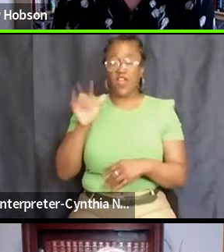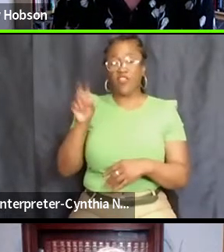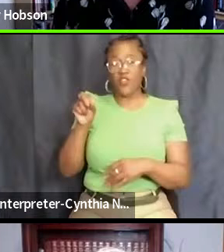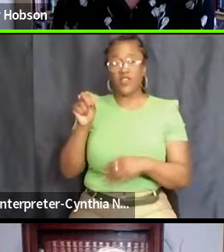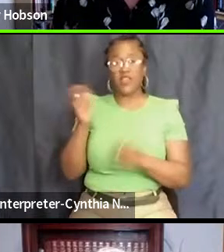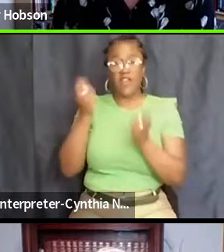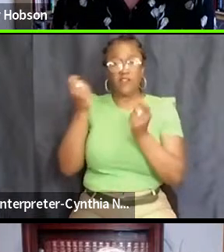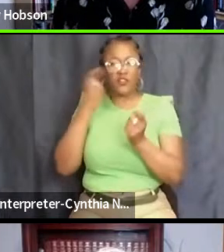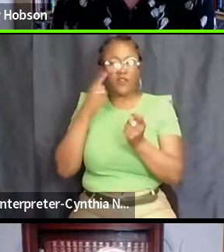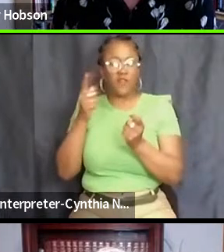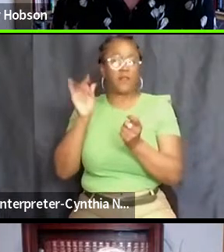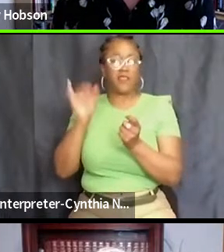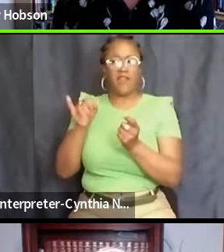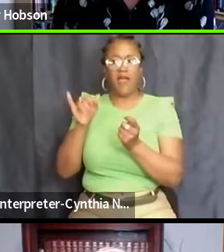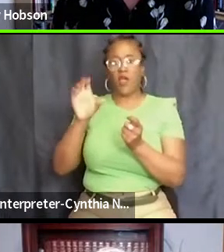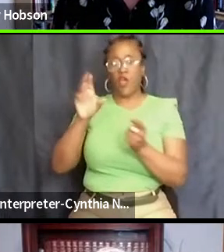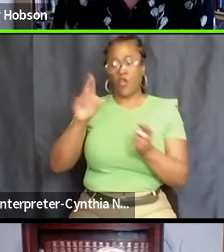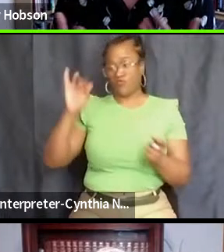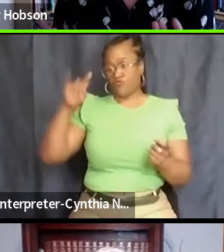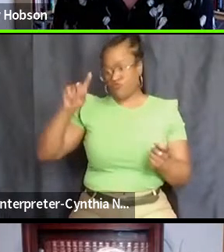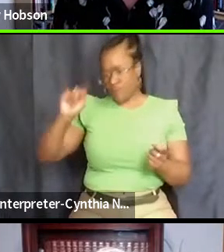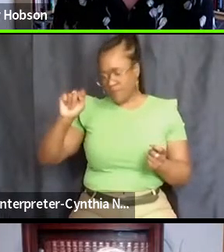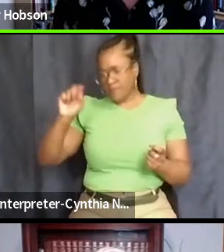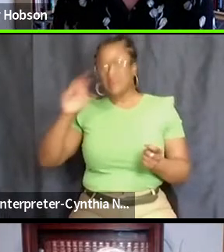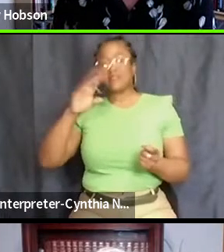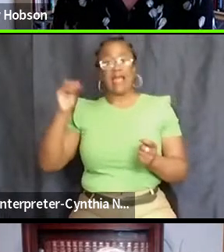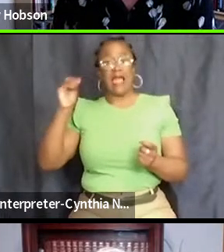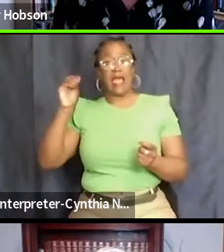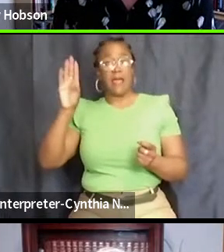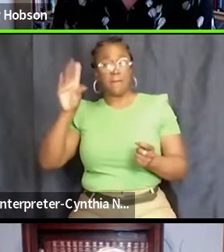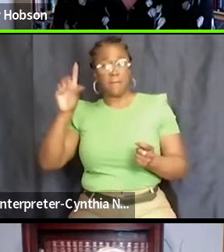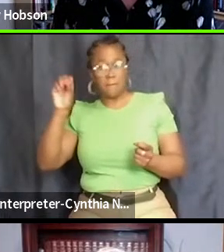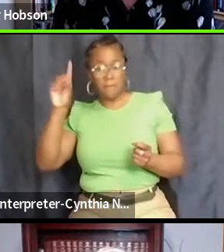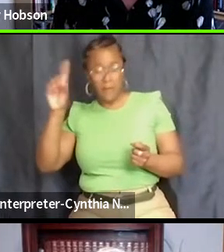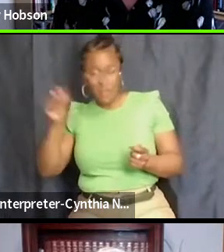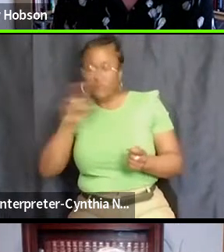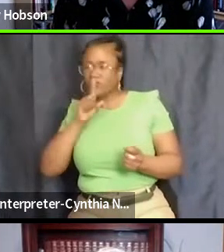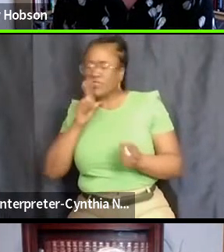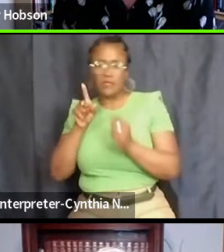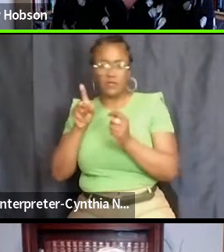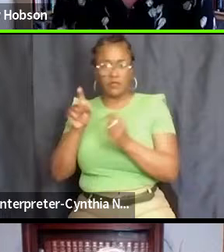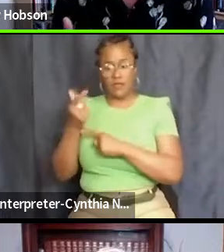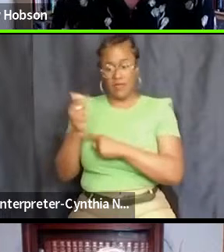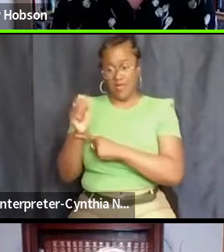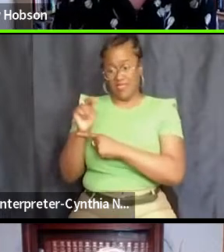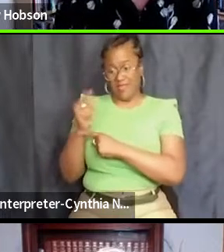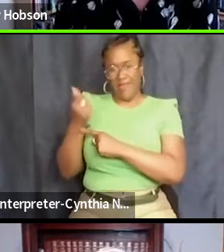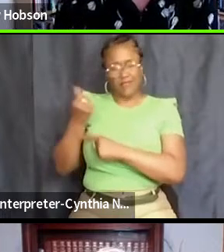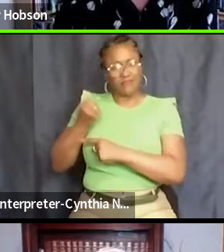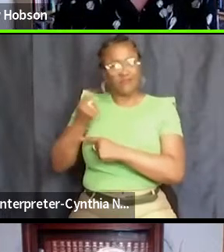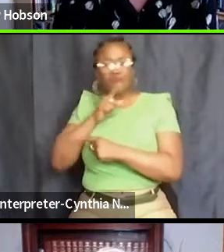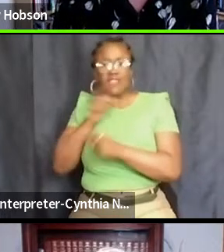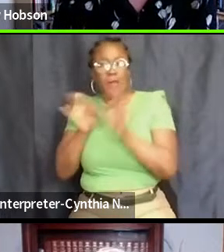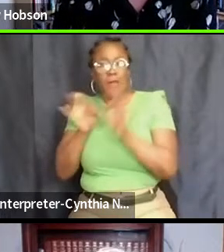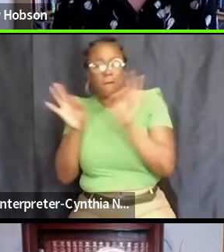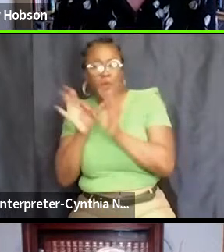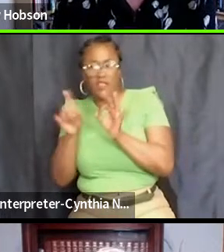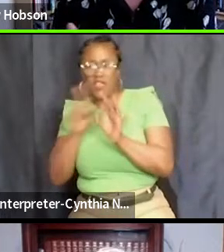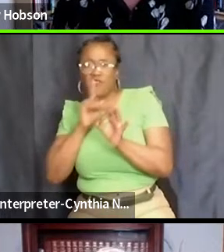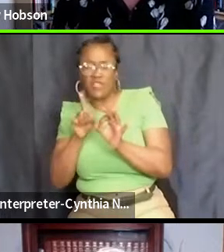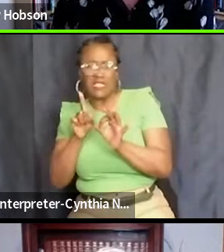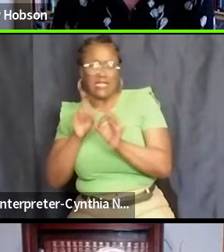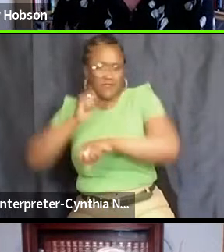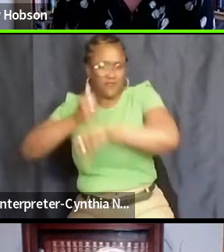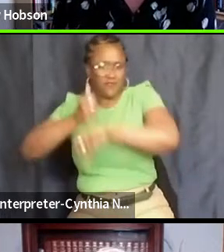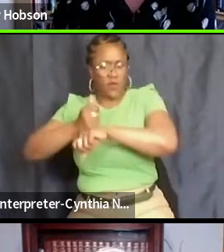last week. And the Crips and the Bloods, as gangs were especially important in the 80s, and they really formed in the vacuum